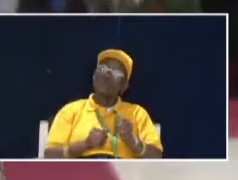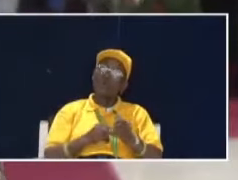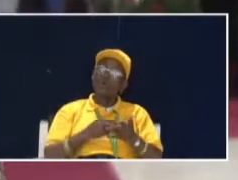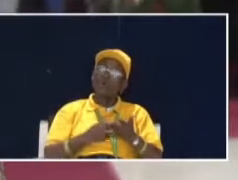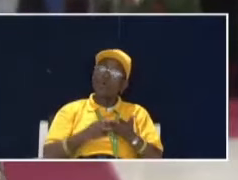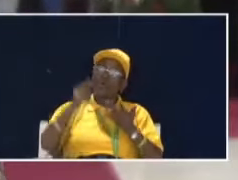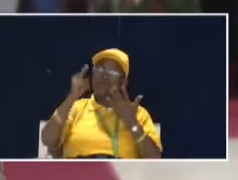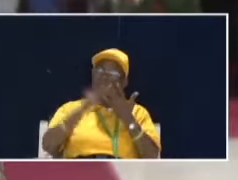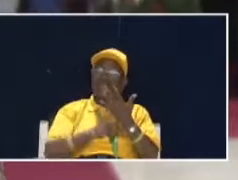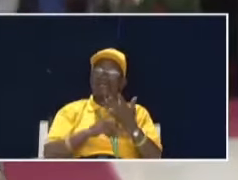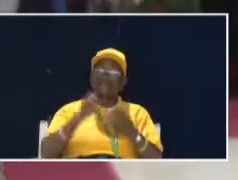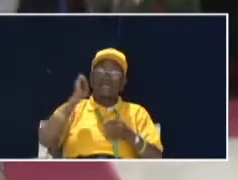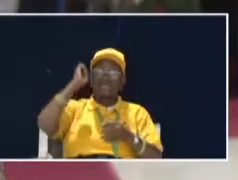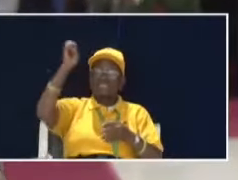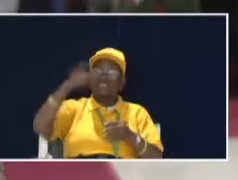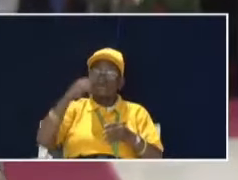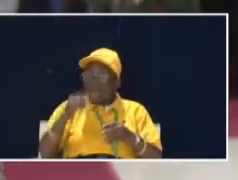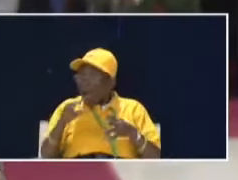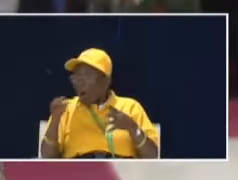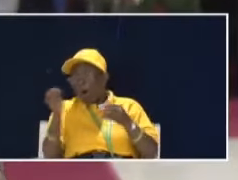for. Look at me.